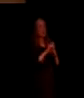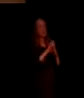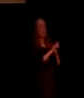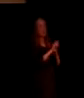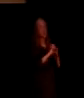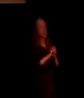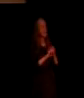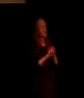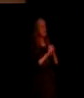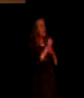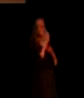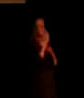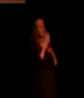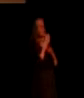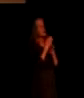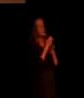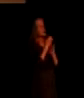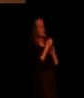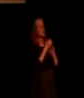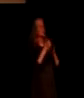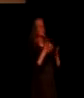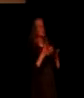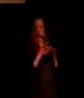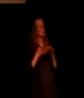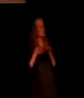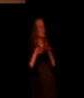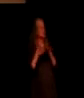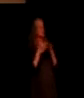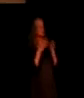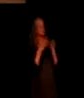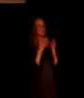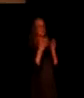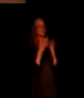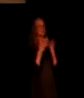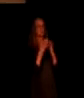a number of ecologists at the time and